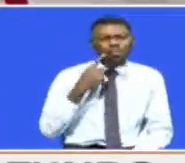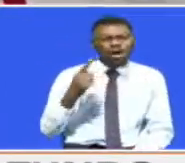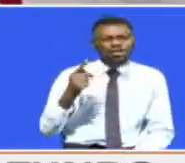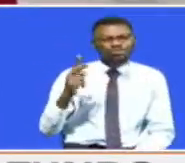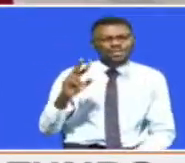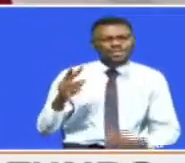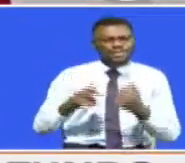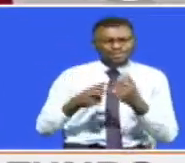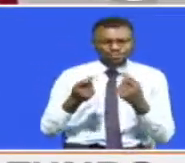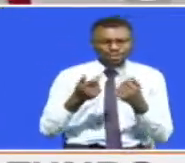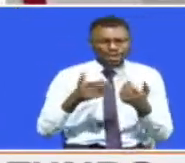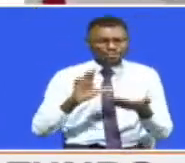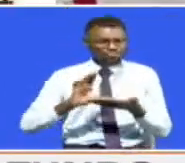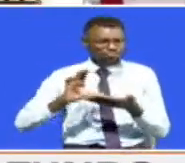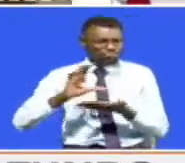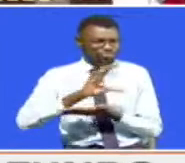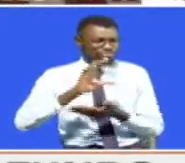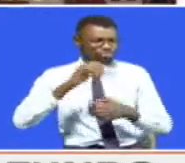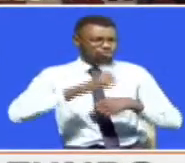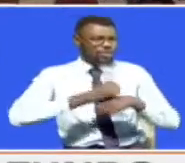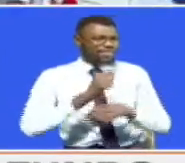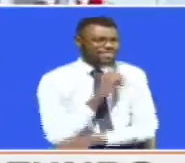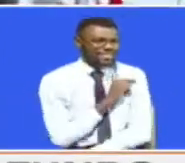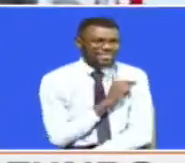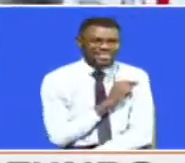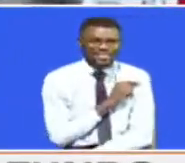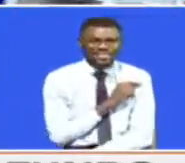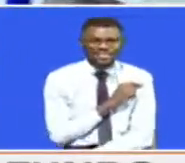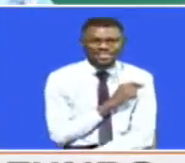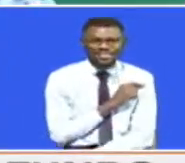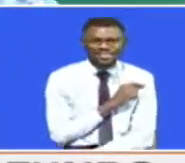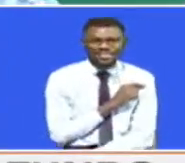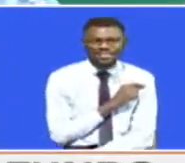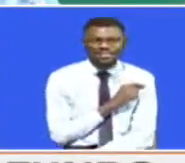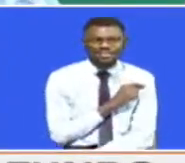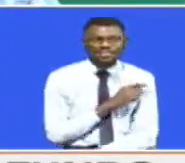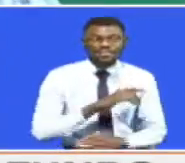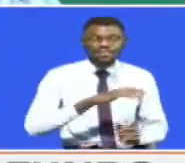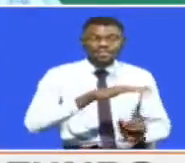per learner was remitted to schools. Ministry of Schools,